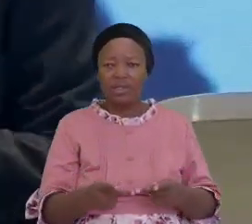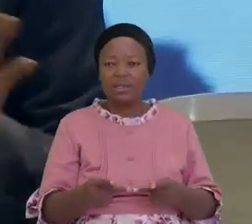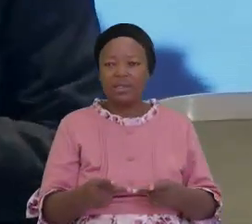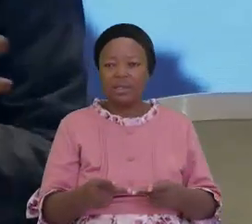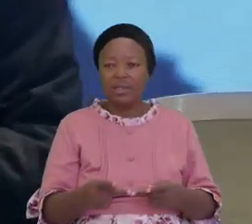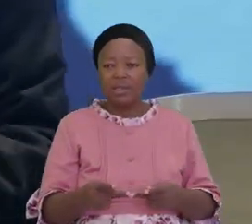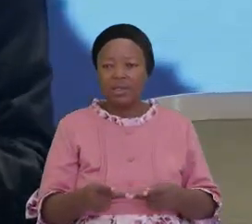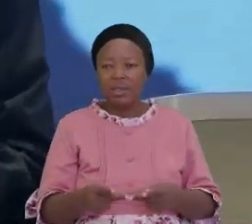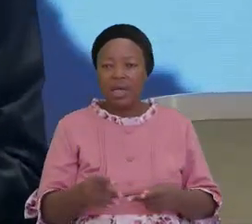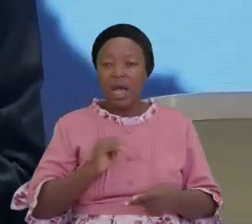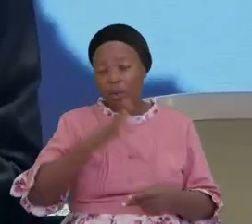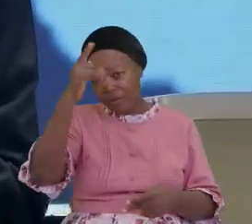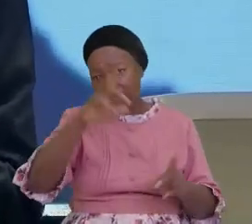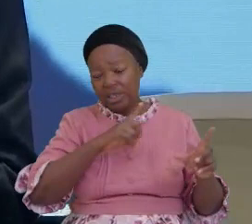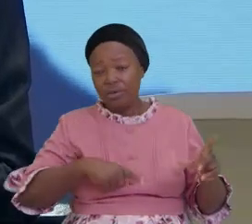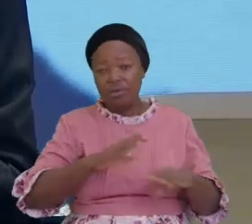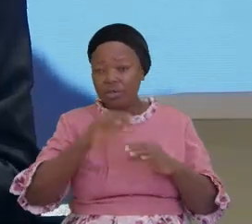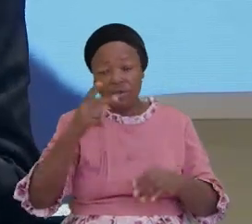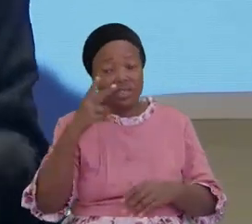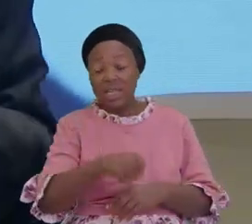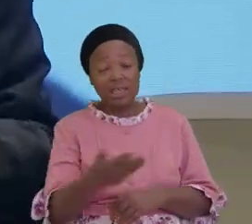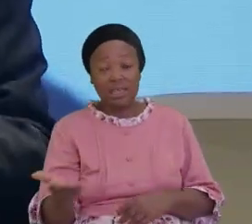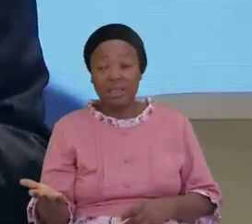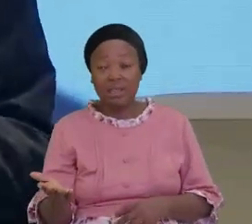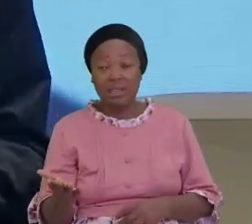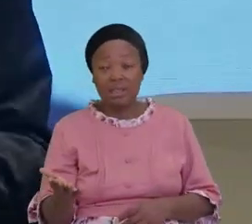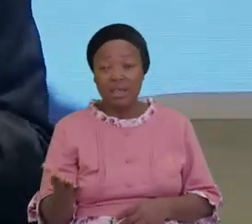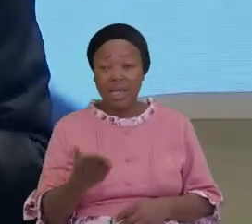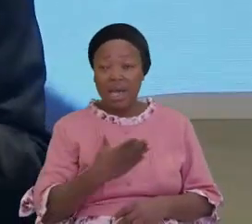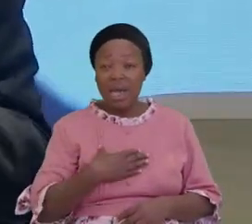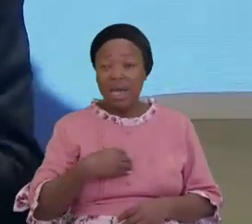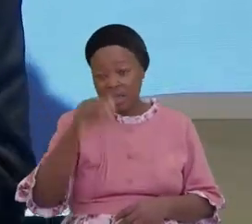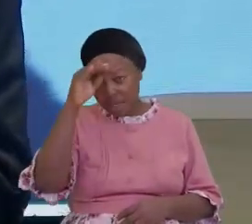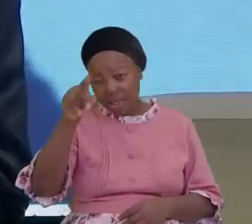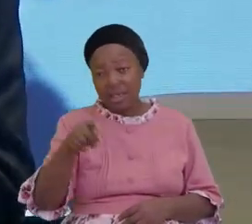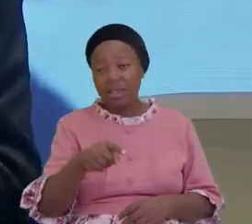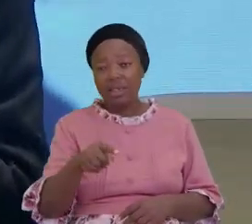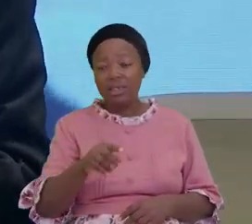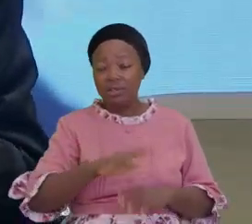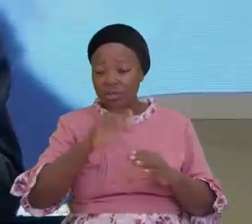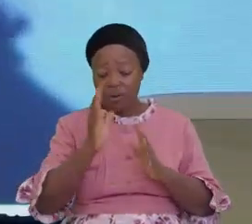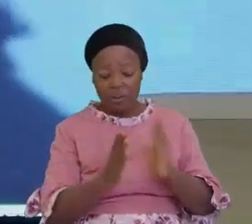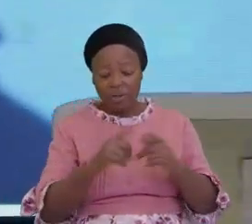I didn't see anything. And I didn't plan to say what I was saying.